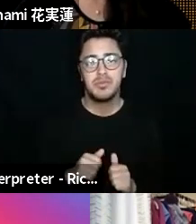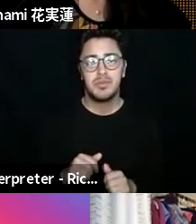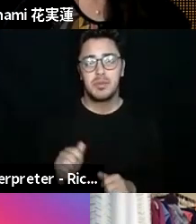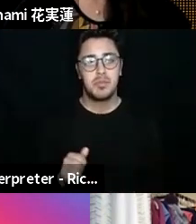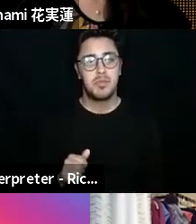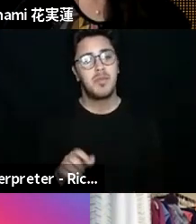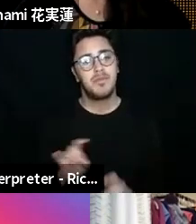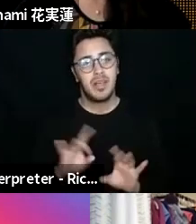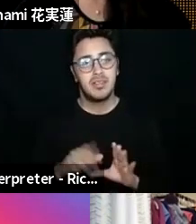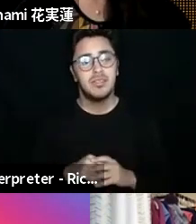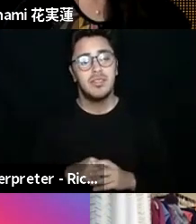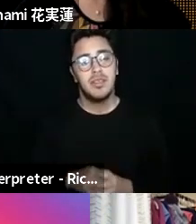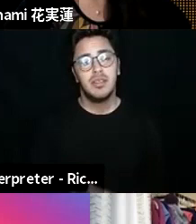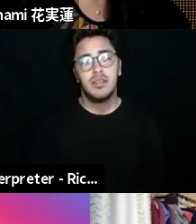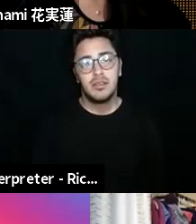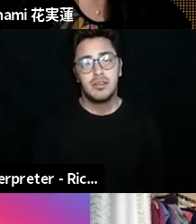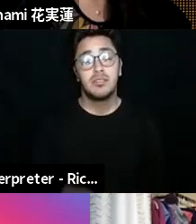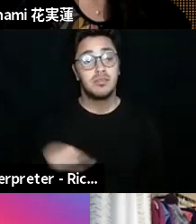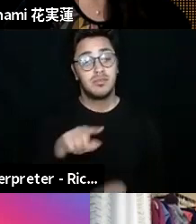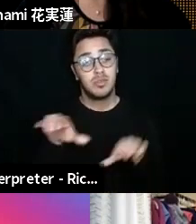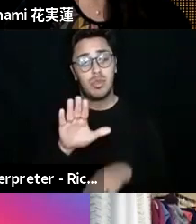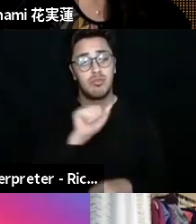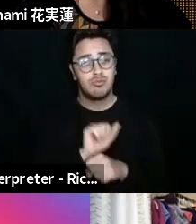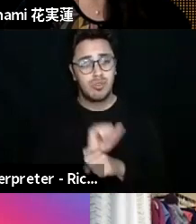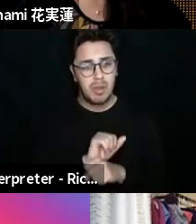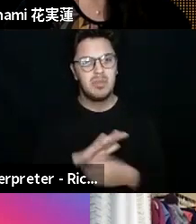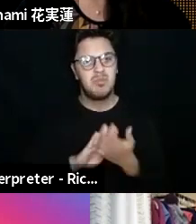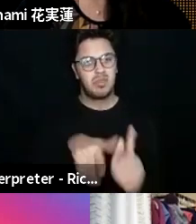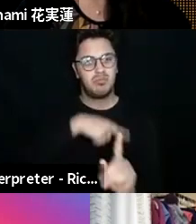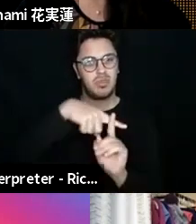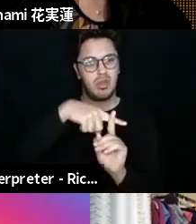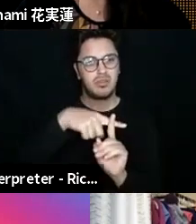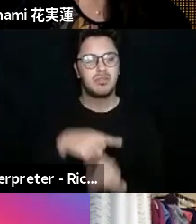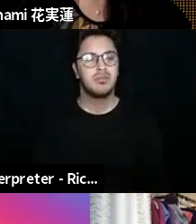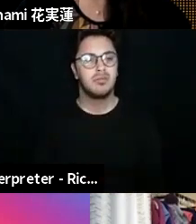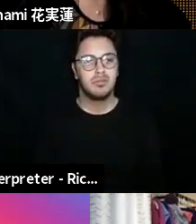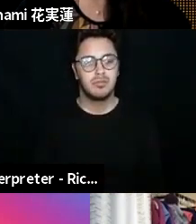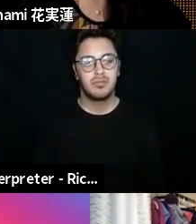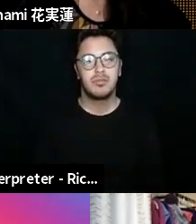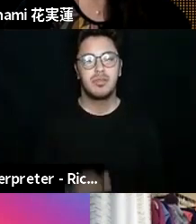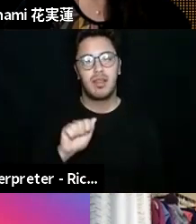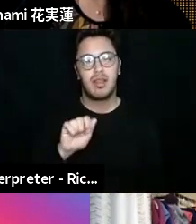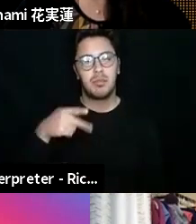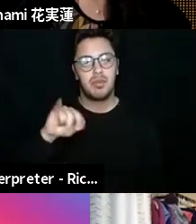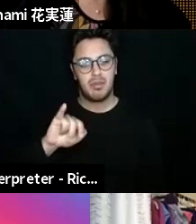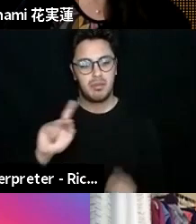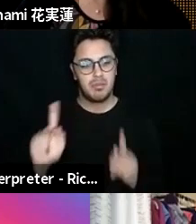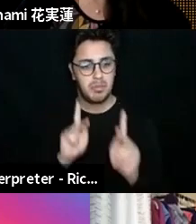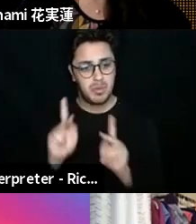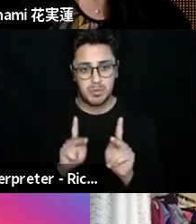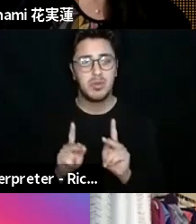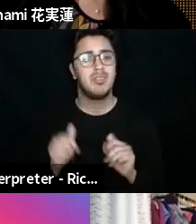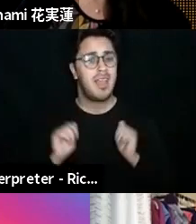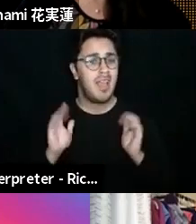they do their jobs, they too become part targets. For Asian American Pacific Islander actors, discrimination is not a